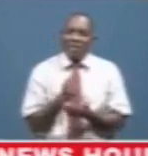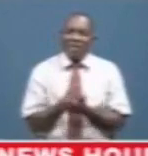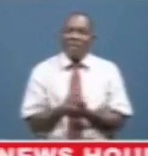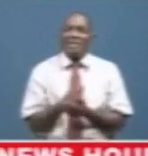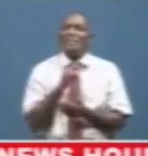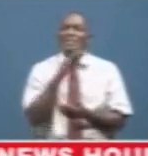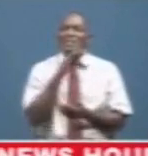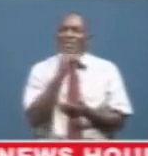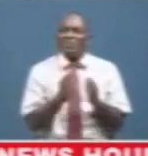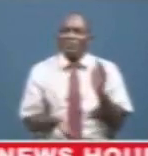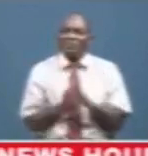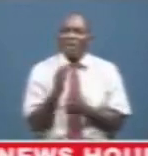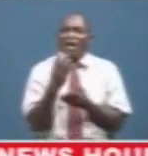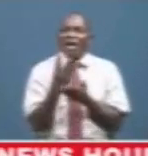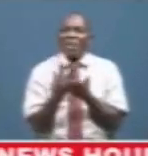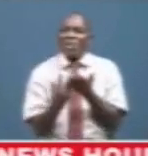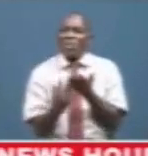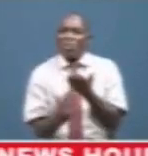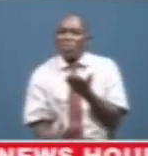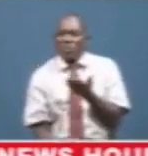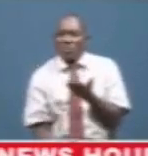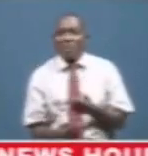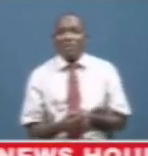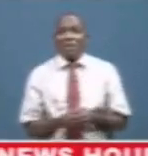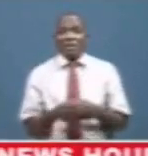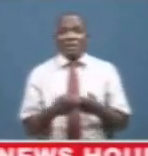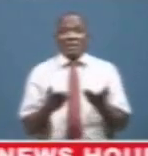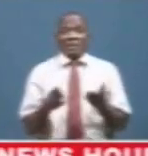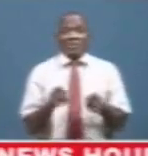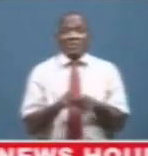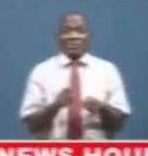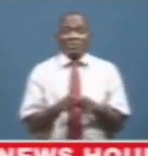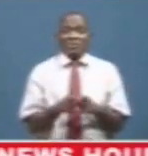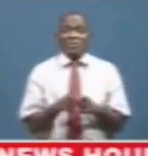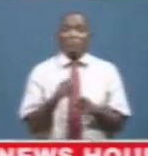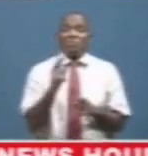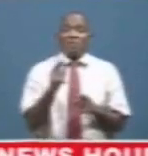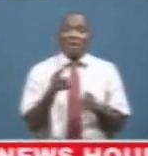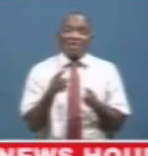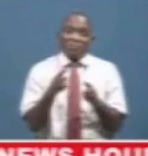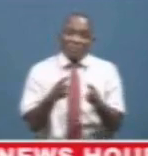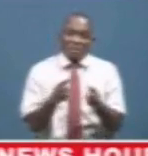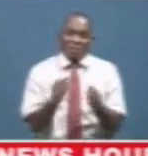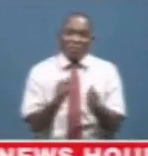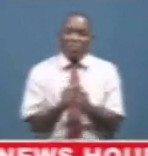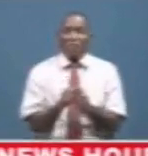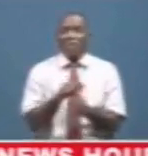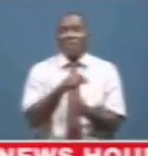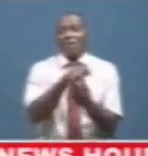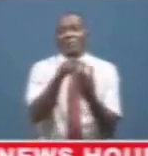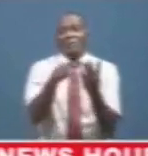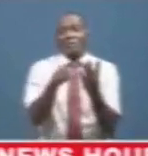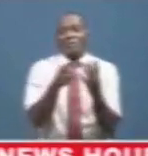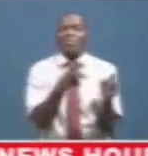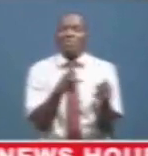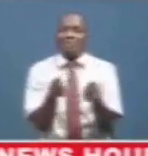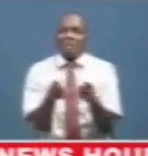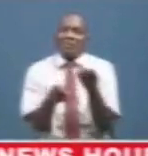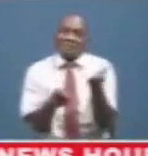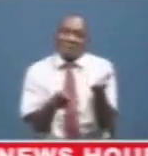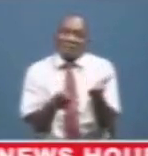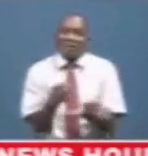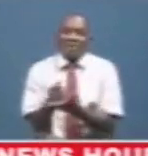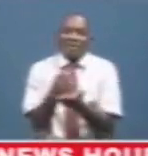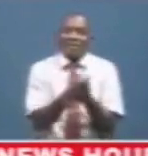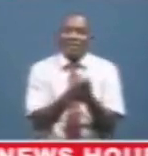of environmentally friendly ions. And that is just one out of their four innovative plans on the table to help